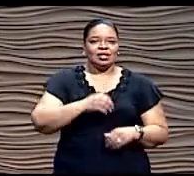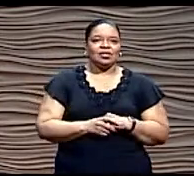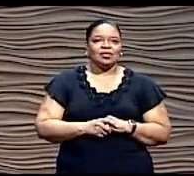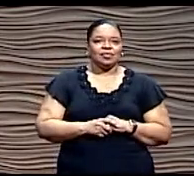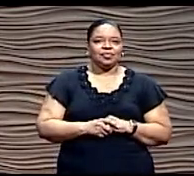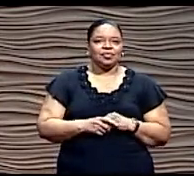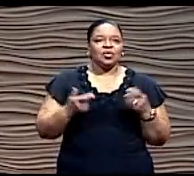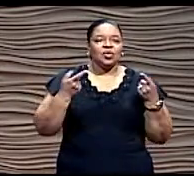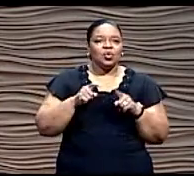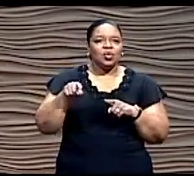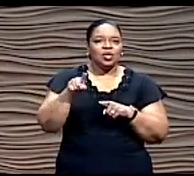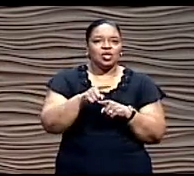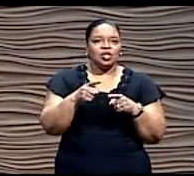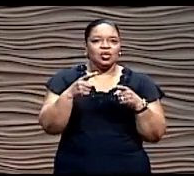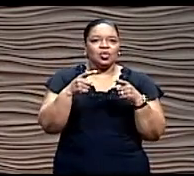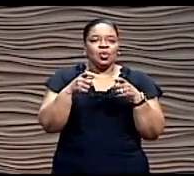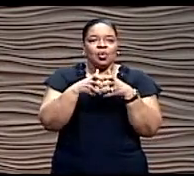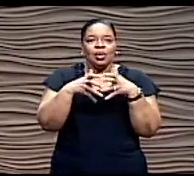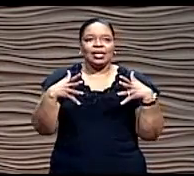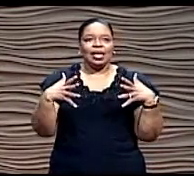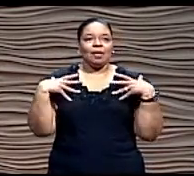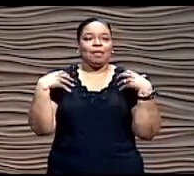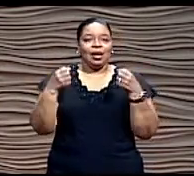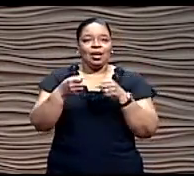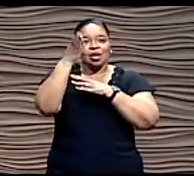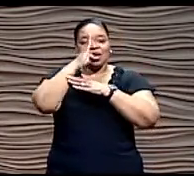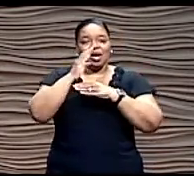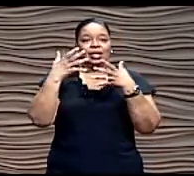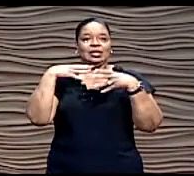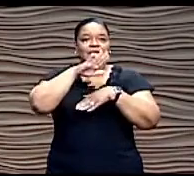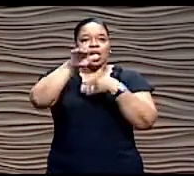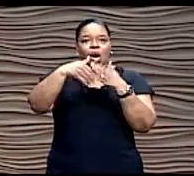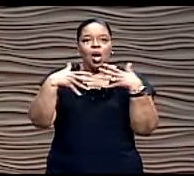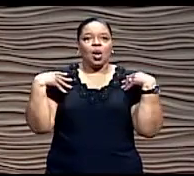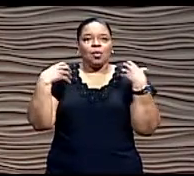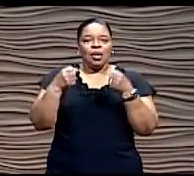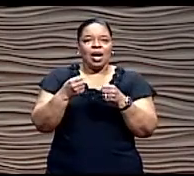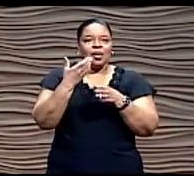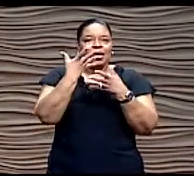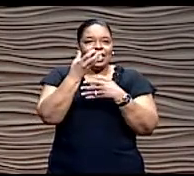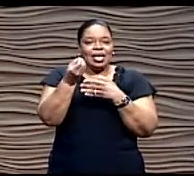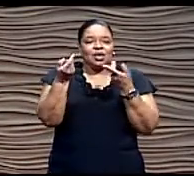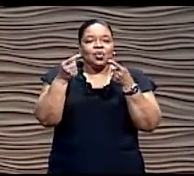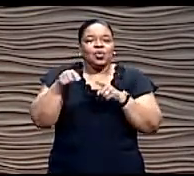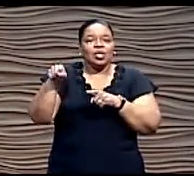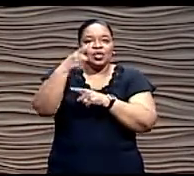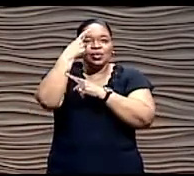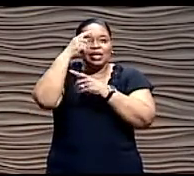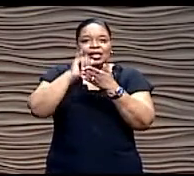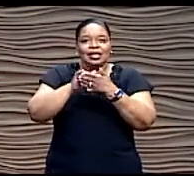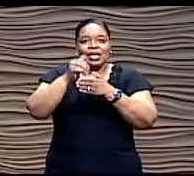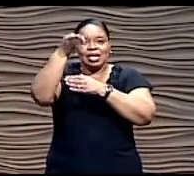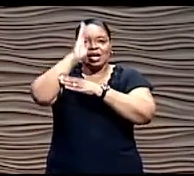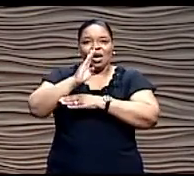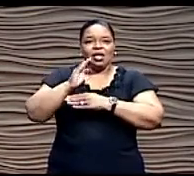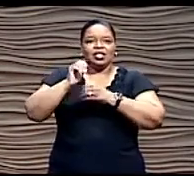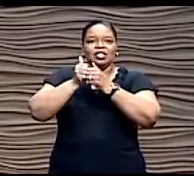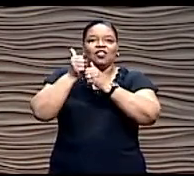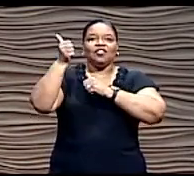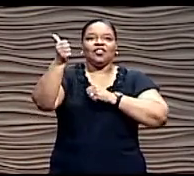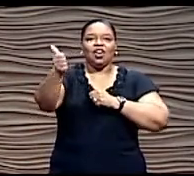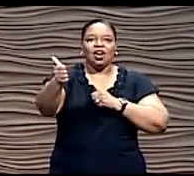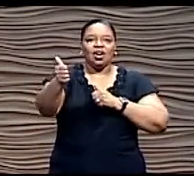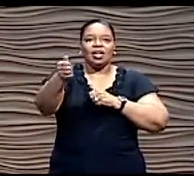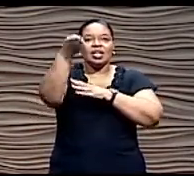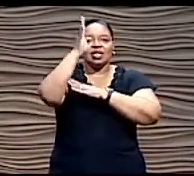When you're powerless, God is all powerful. And when you think God is over there,